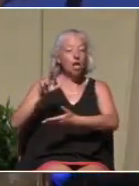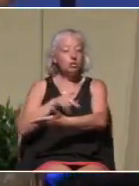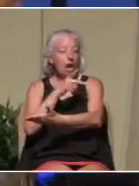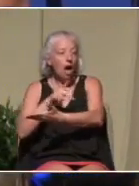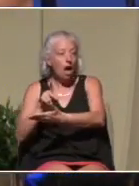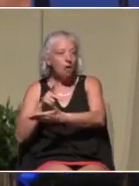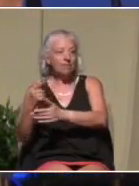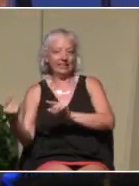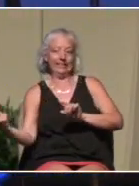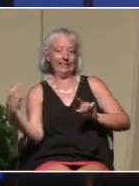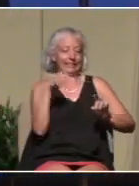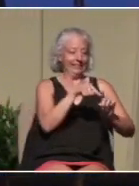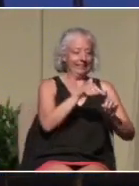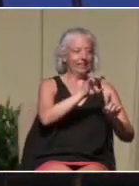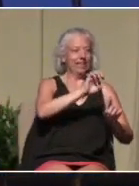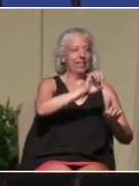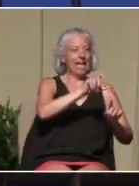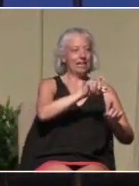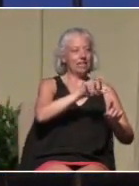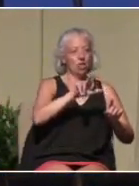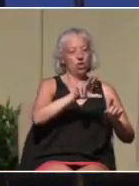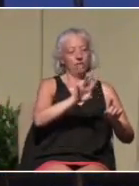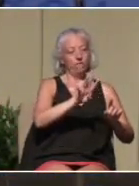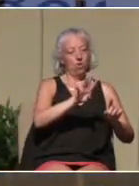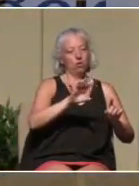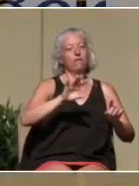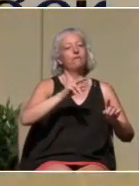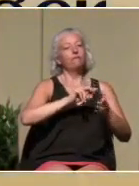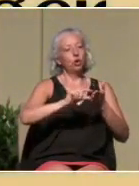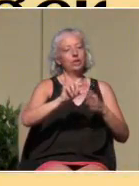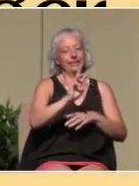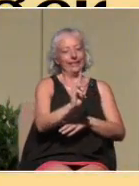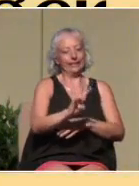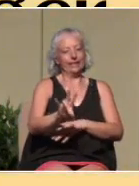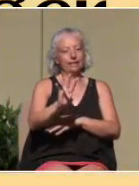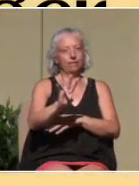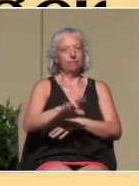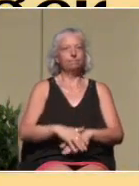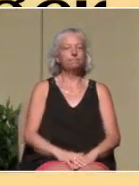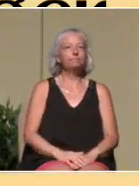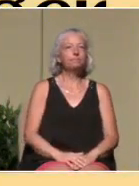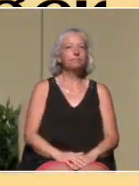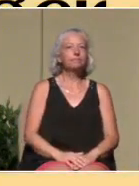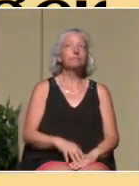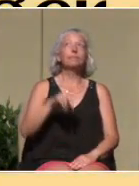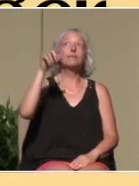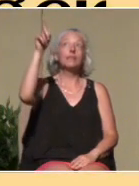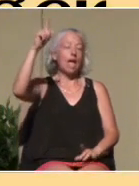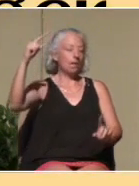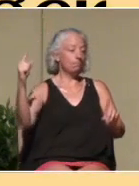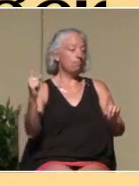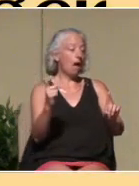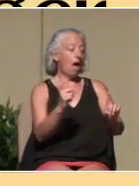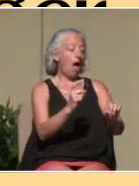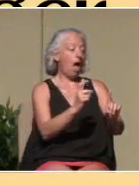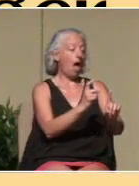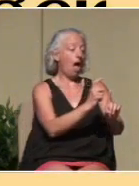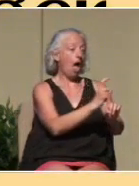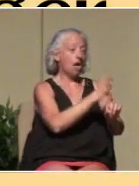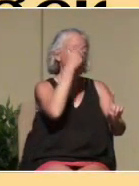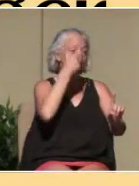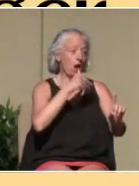that appears in Exodus 34, verses 6 and 7, where it says this. And he passed in front of